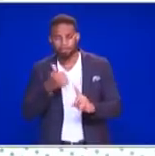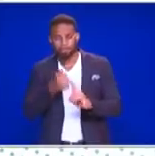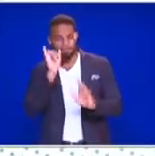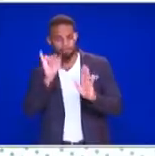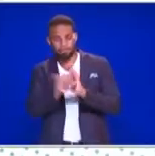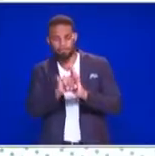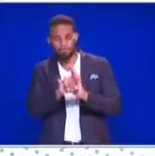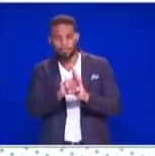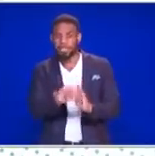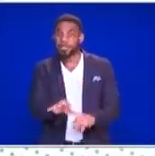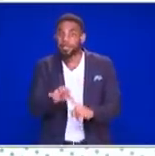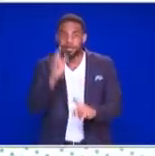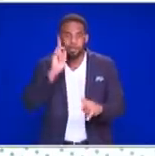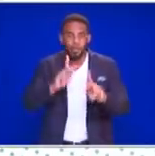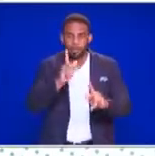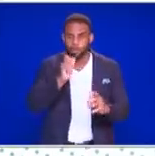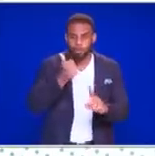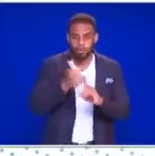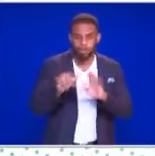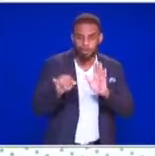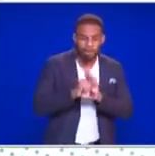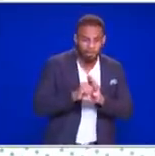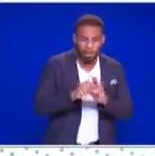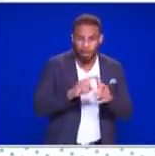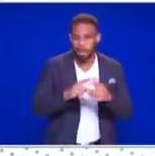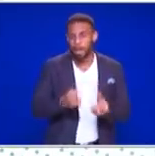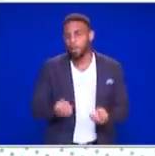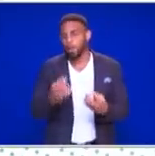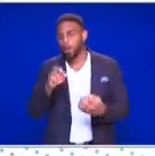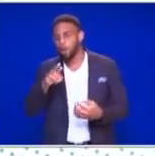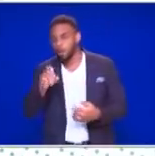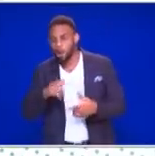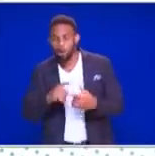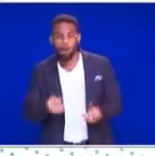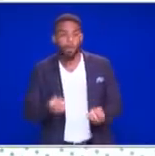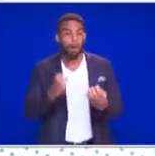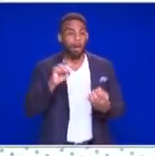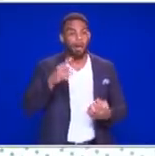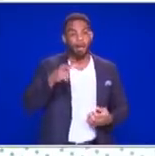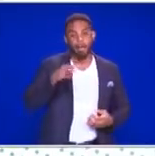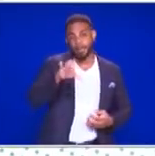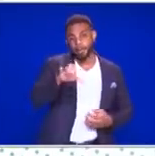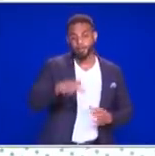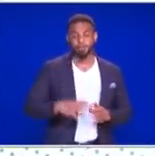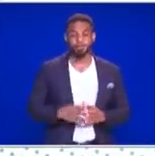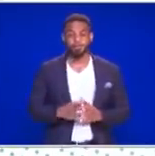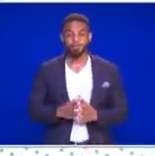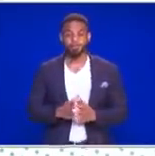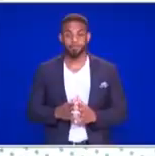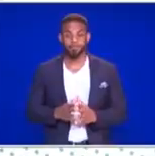self-identifies, especially for people who self-identify as multiracial or multi-ethnic.